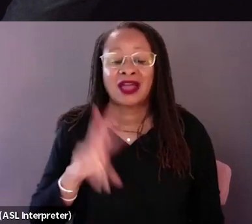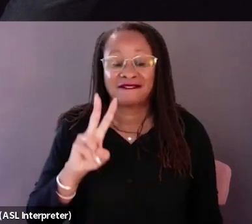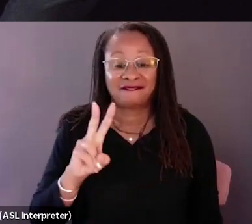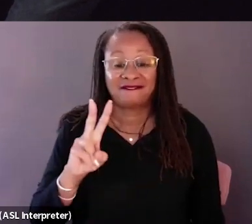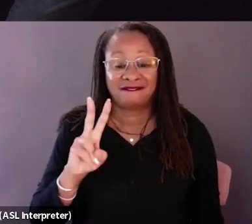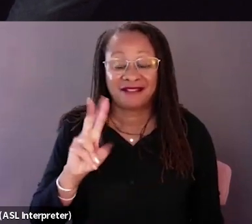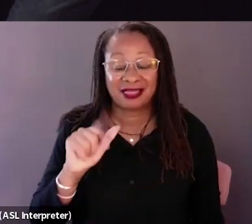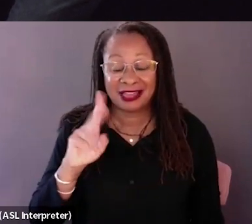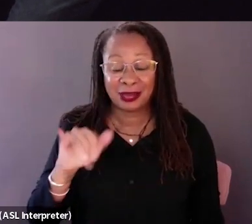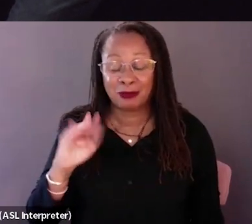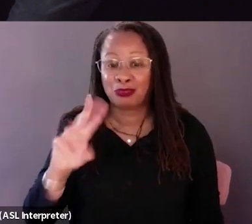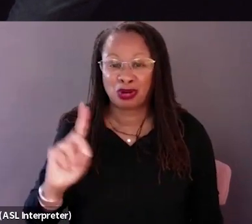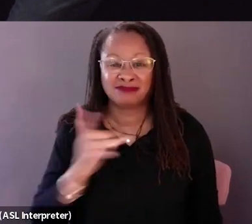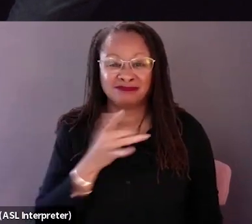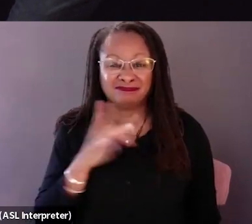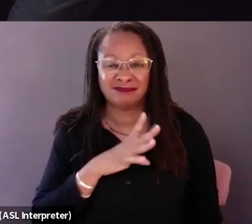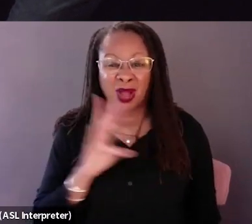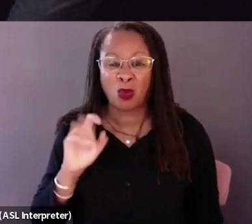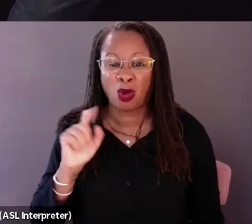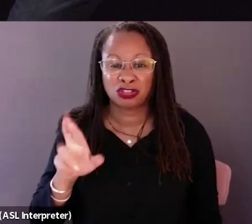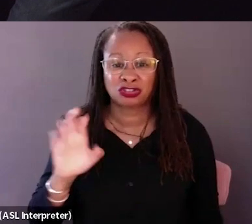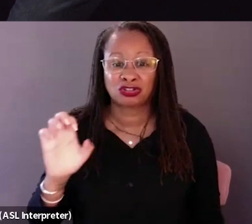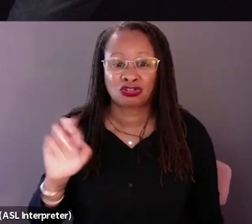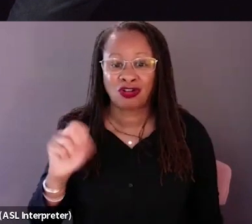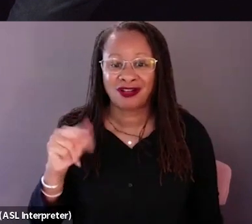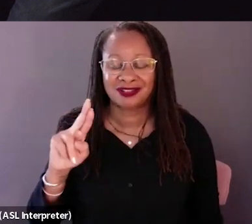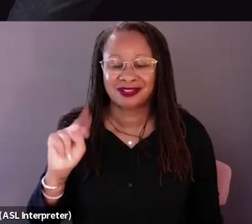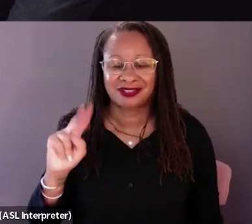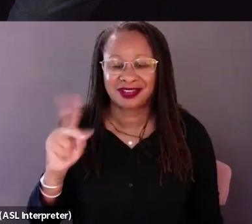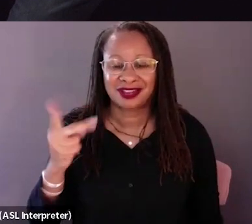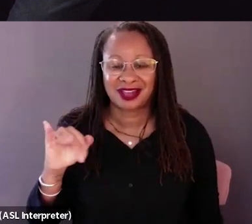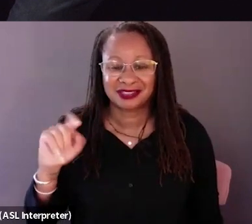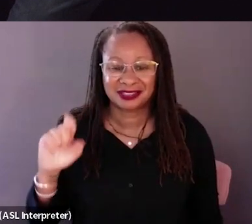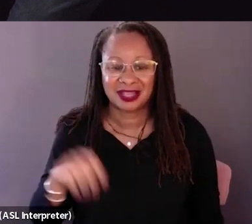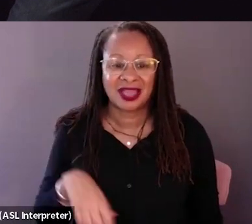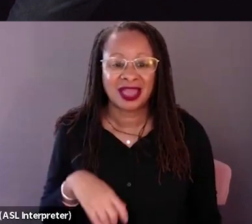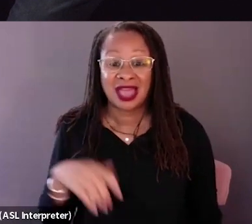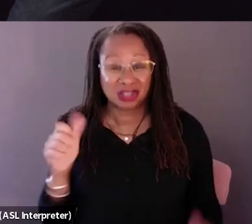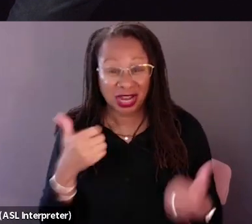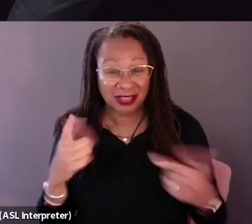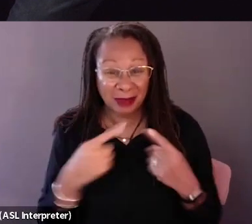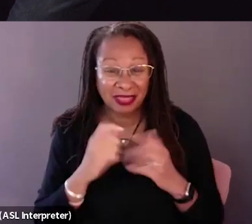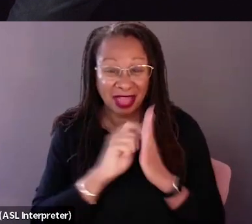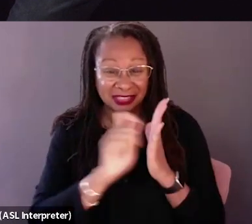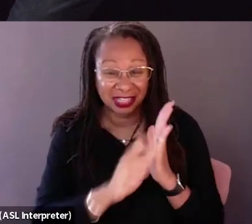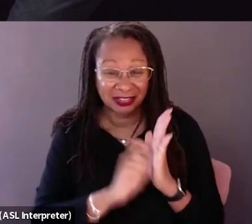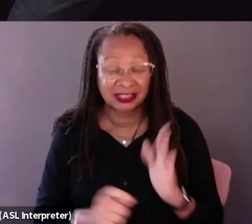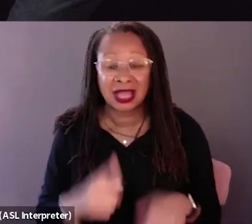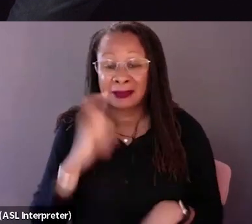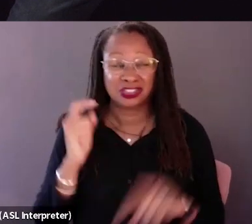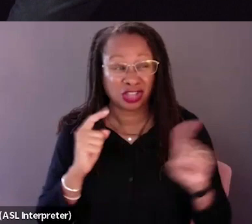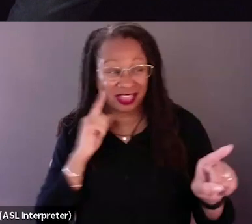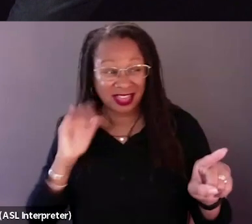him. I don't know if it's anything was reported on that or any on her diary was that, because she think Walter